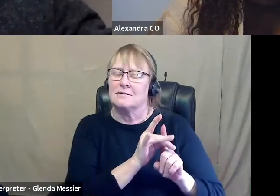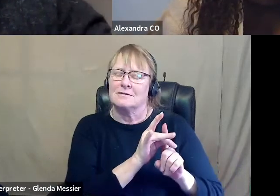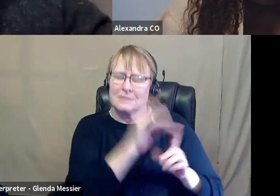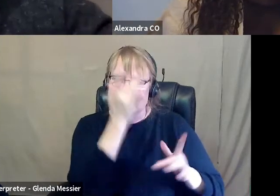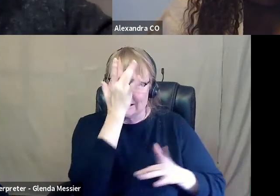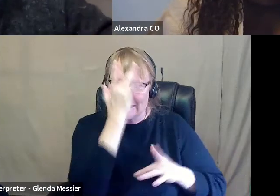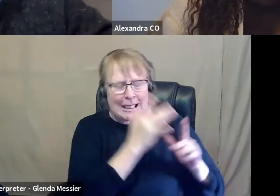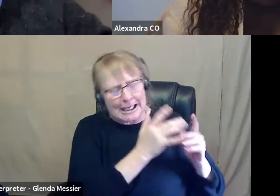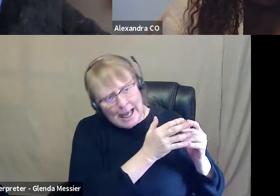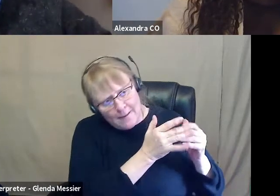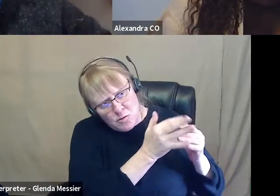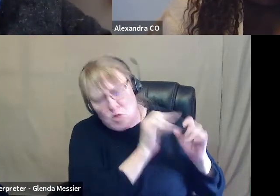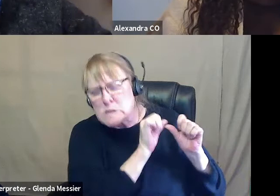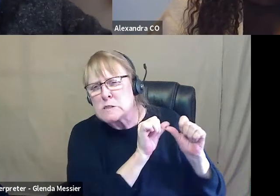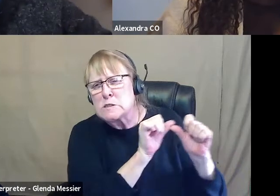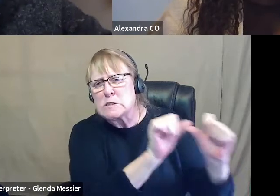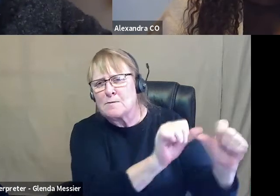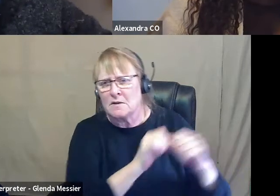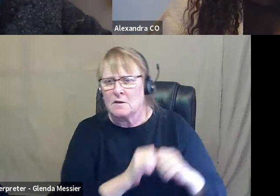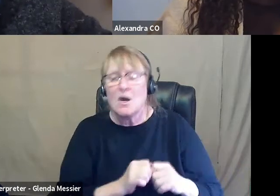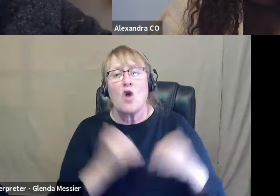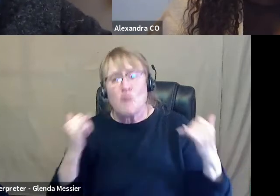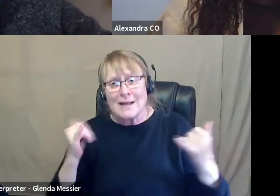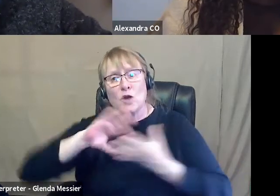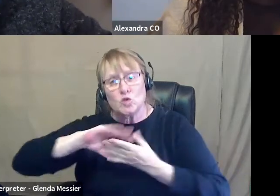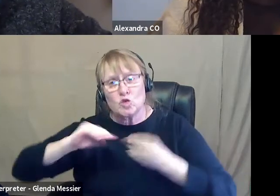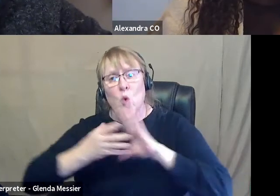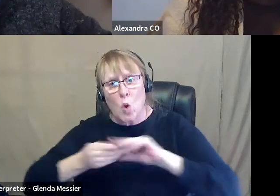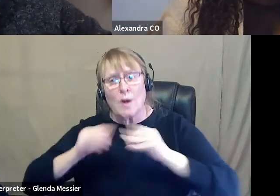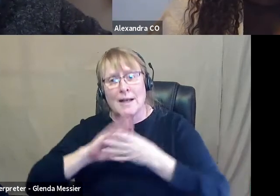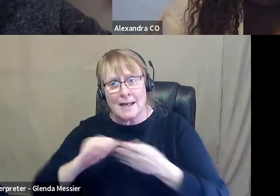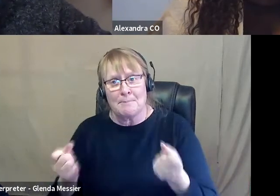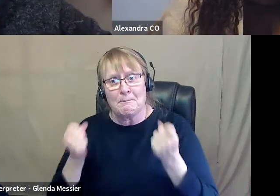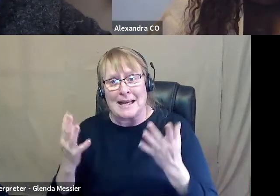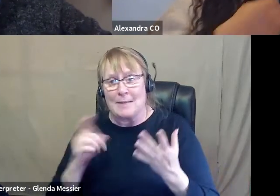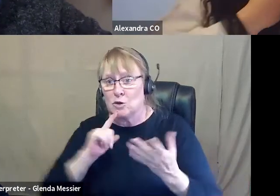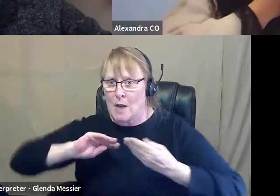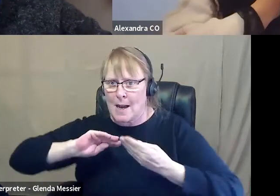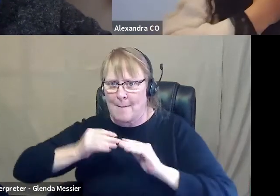been anecdotal. I think it is being studied, but we don't have definitive word on that as yet.